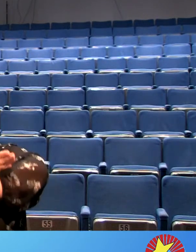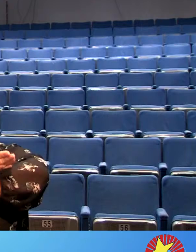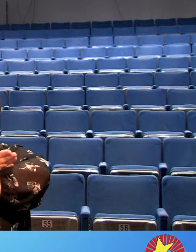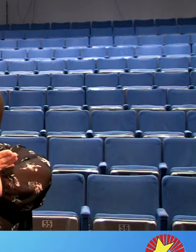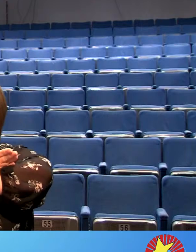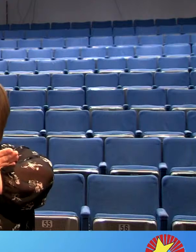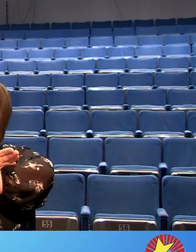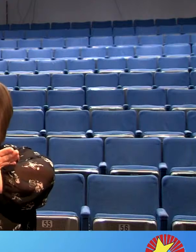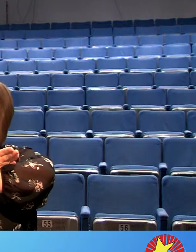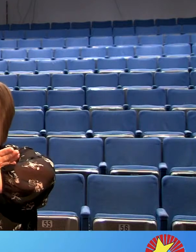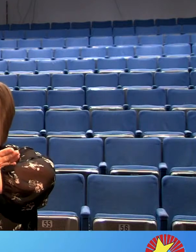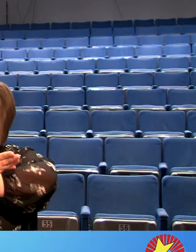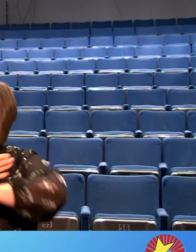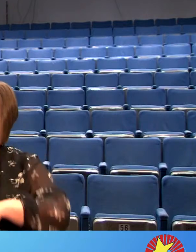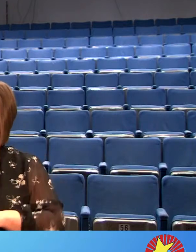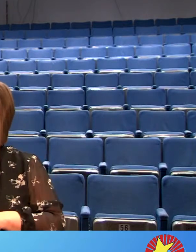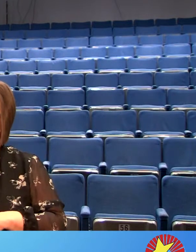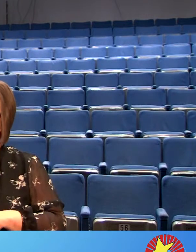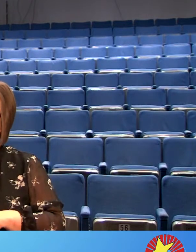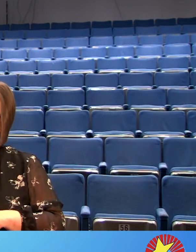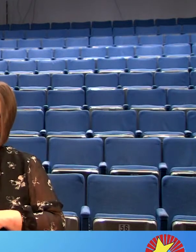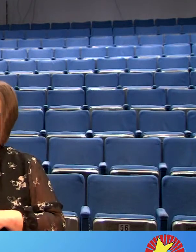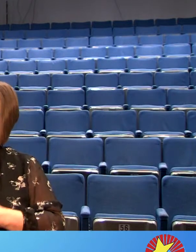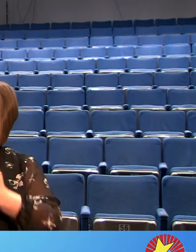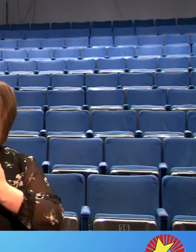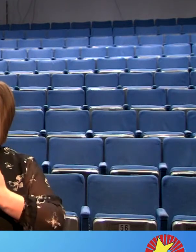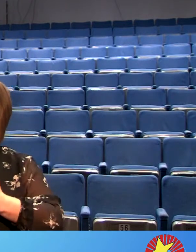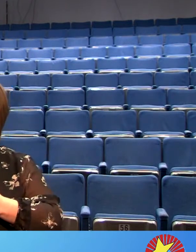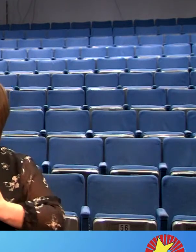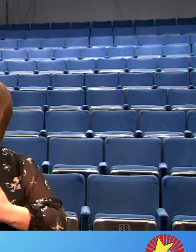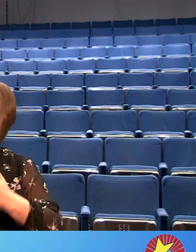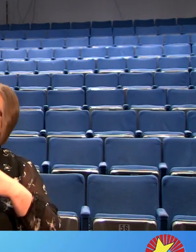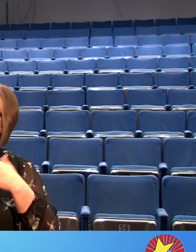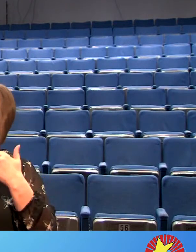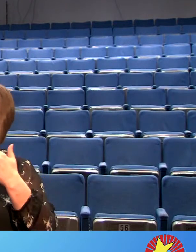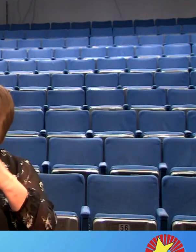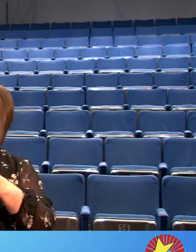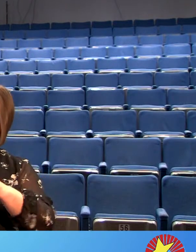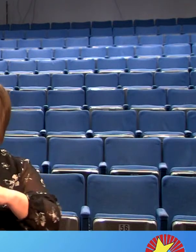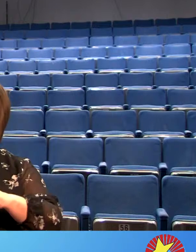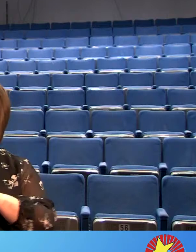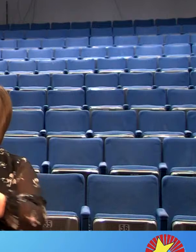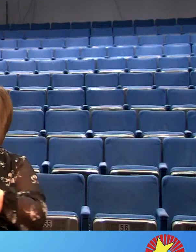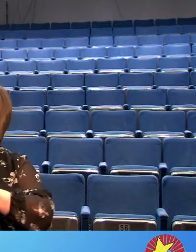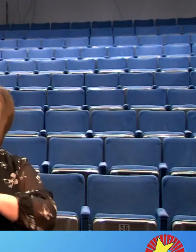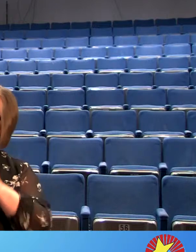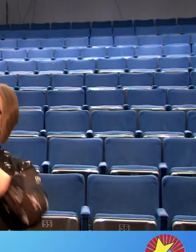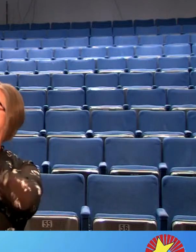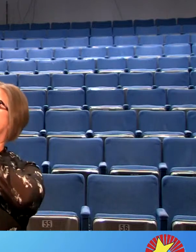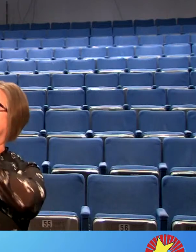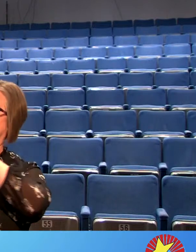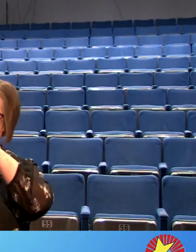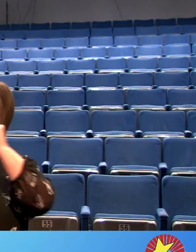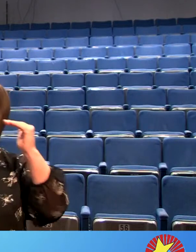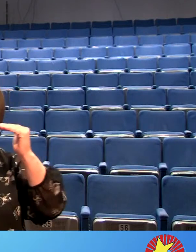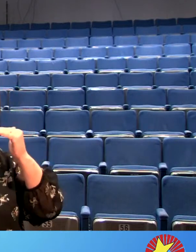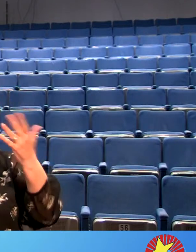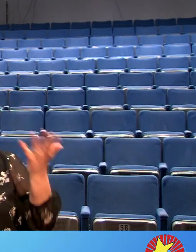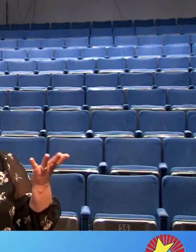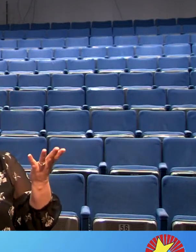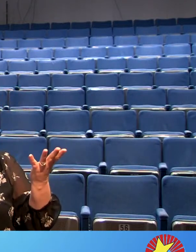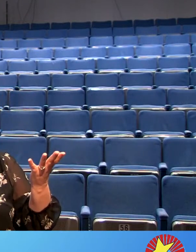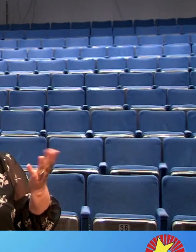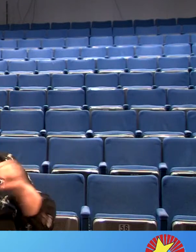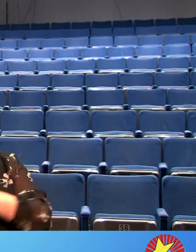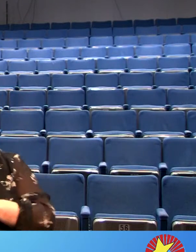But by grade 6, we saw improvement, and we saw students who were performing